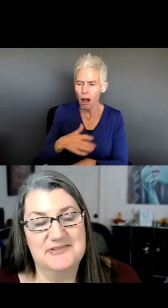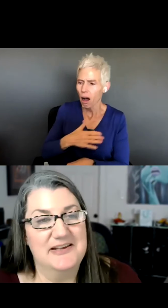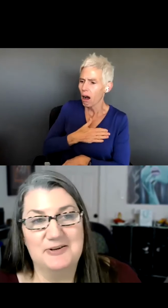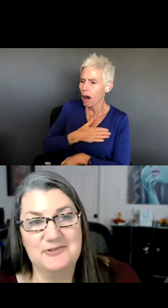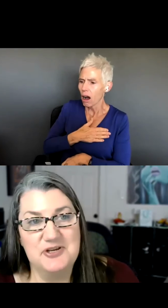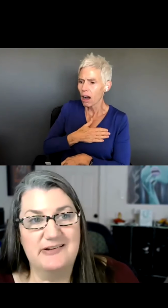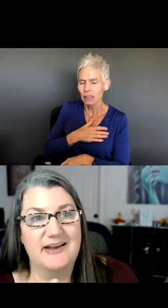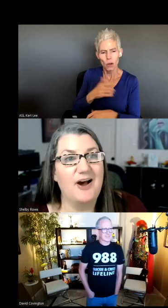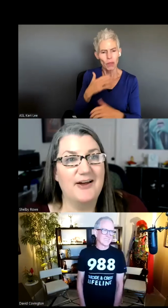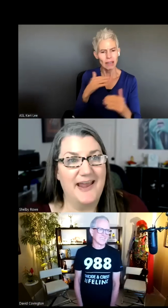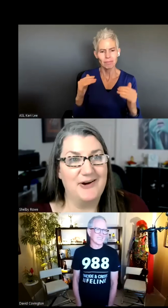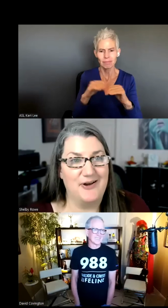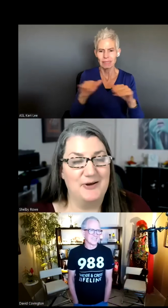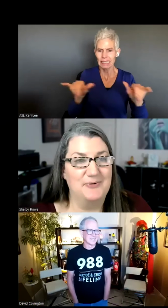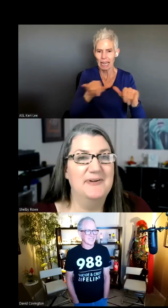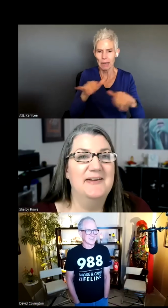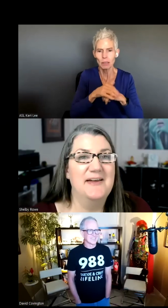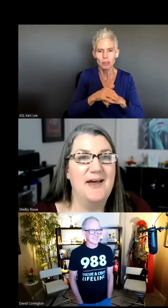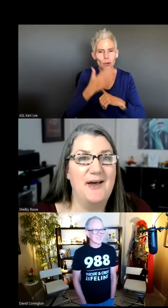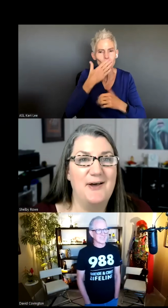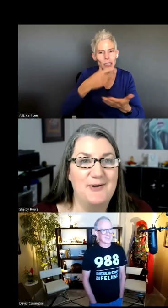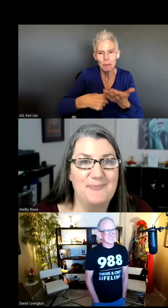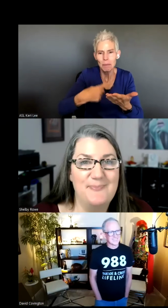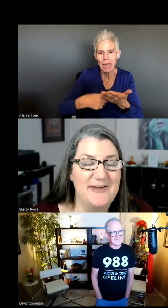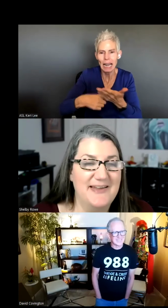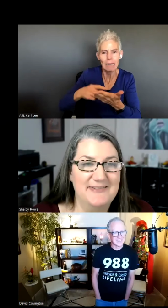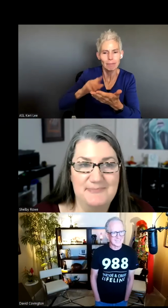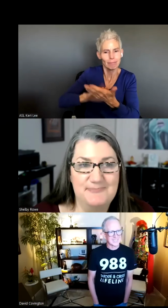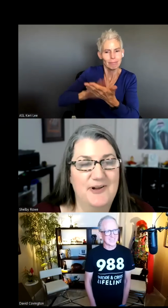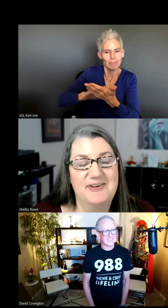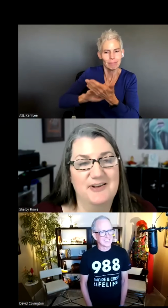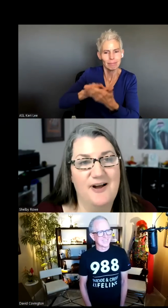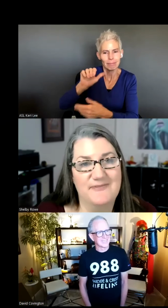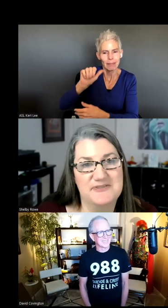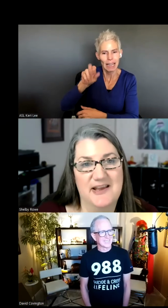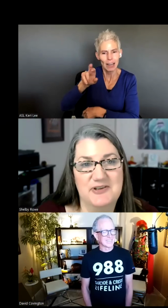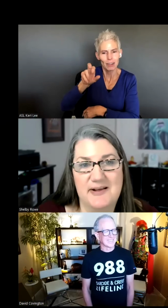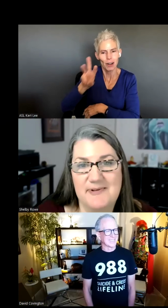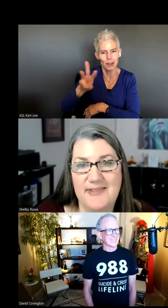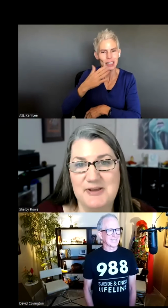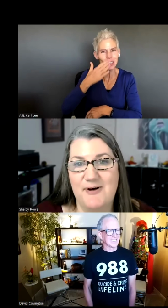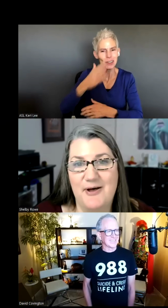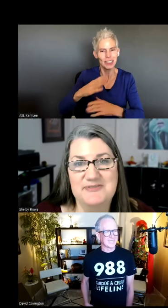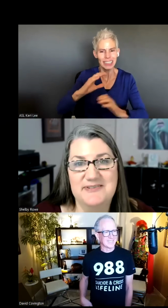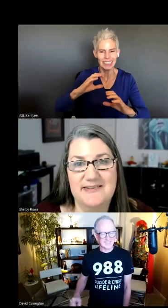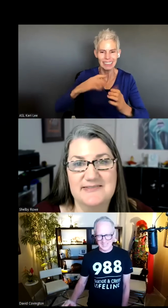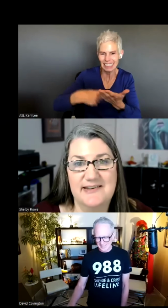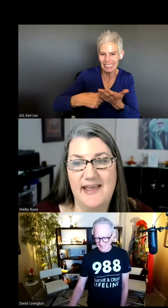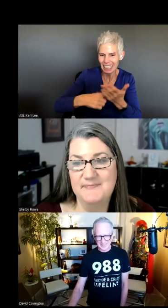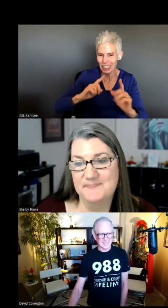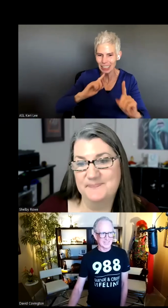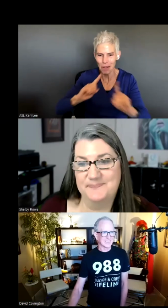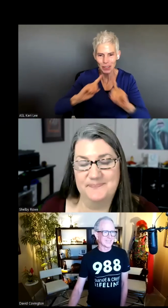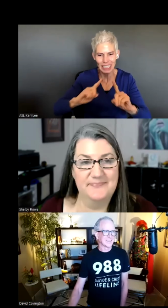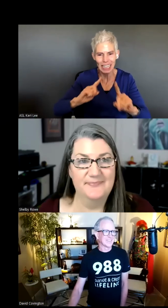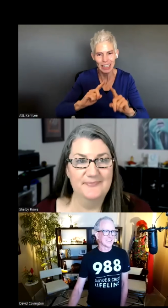Really just here cheering on Arrow. But what a good conversation. I'm glad that you all hosted this